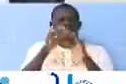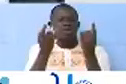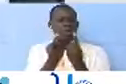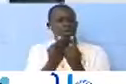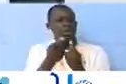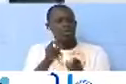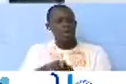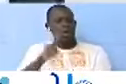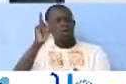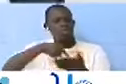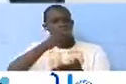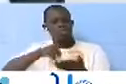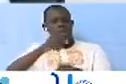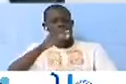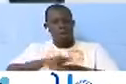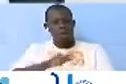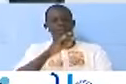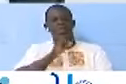Sanneh?